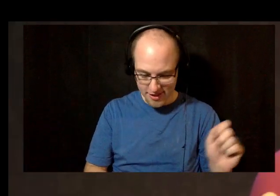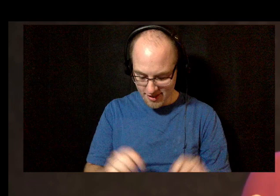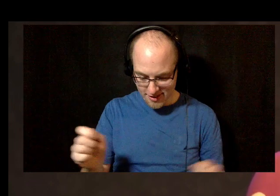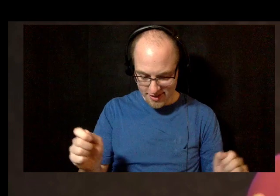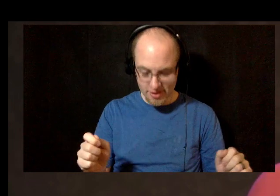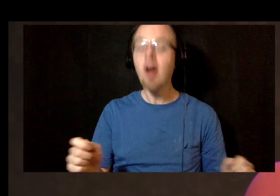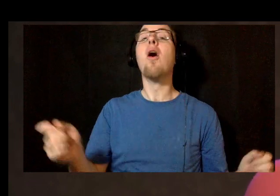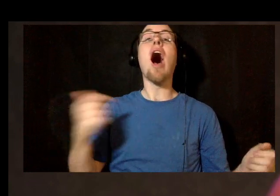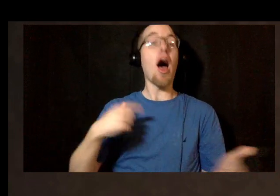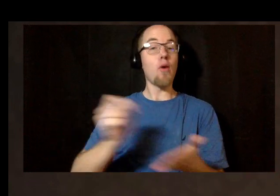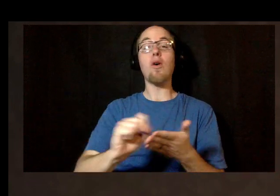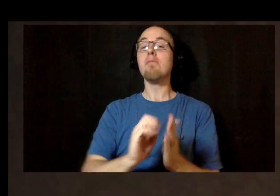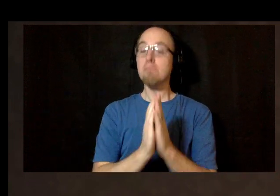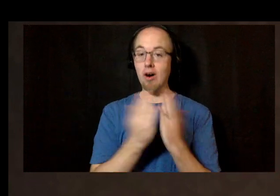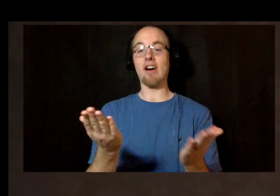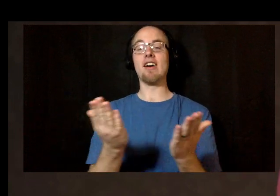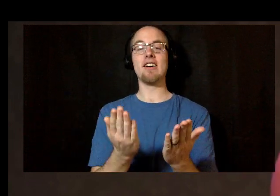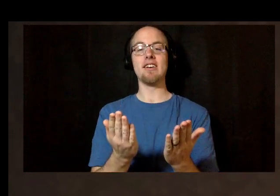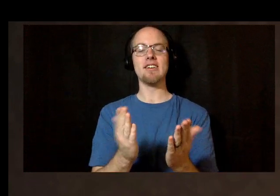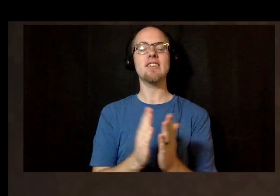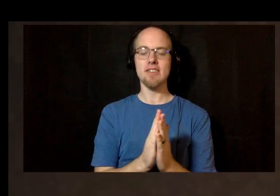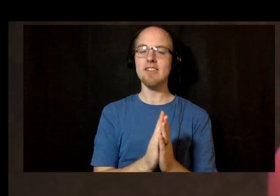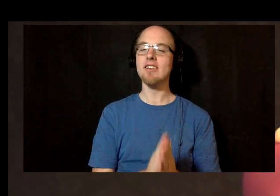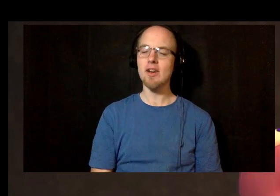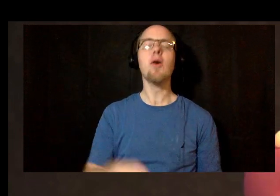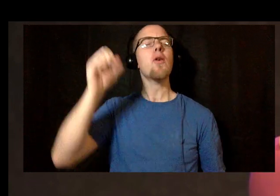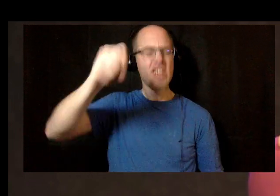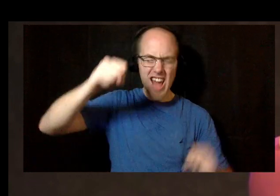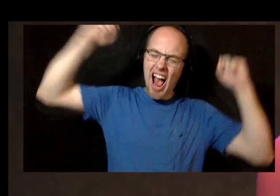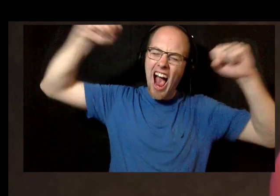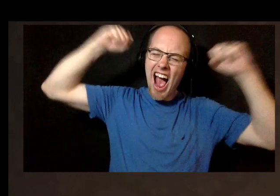I wrote a book. Yes.